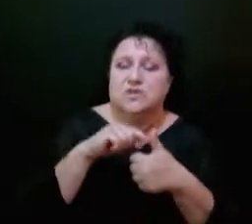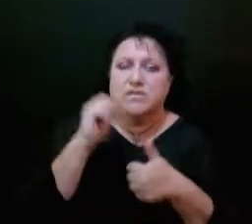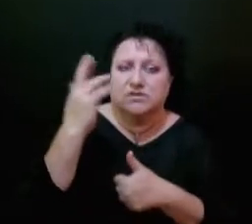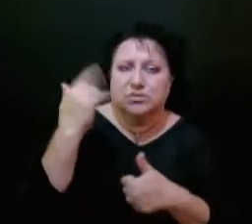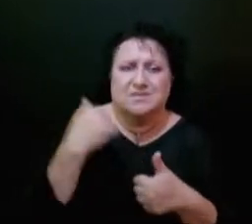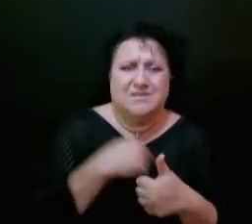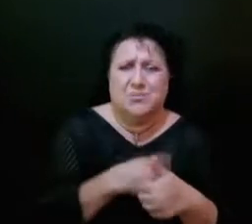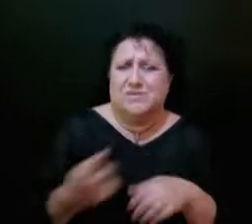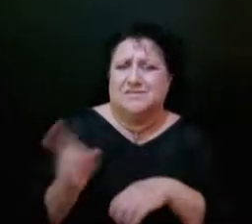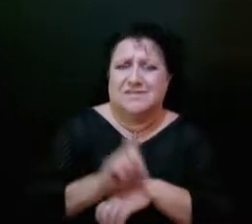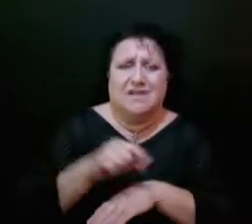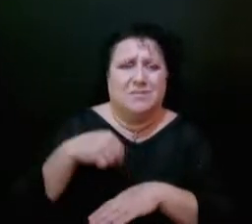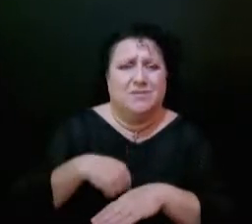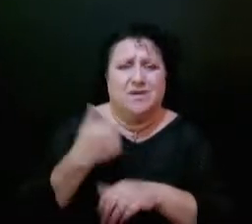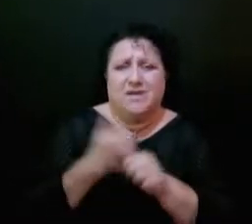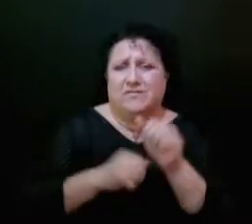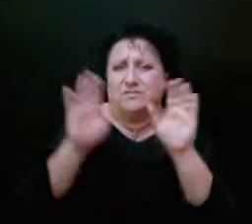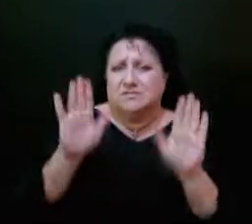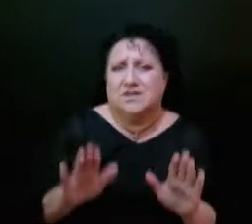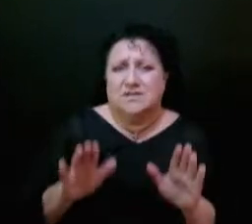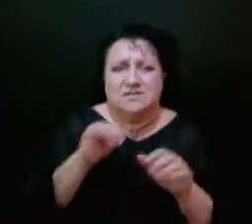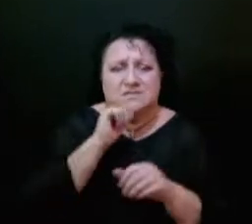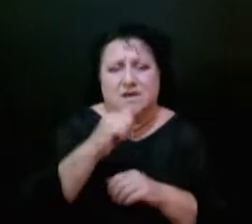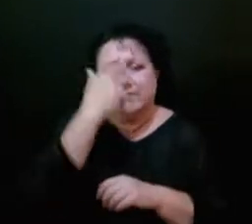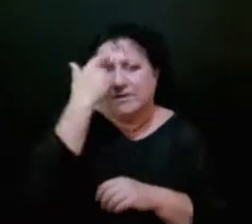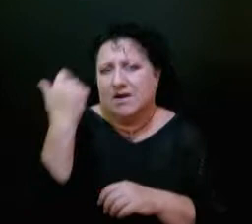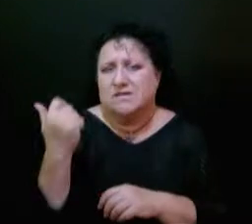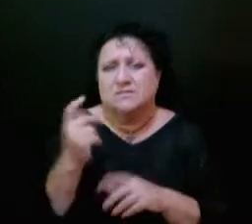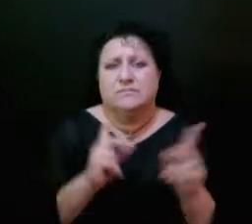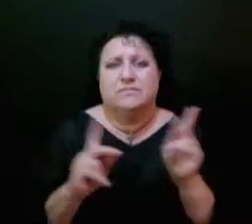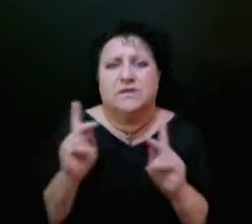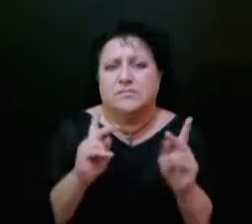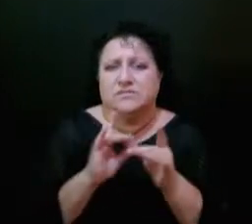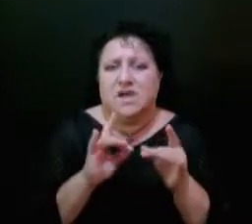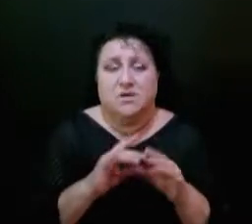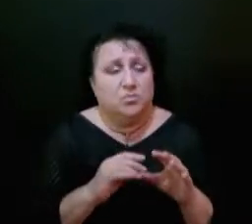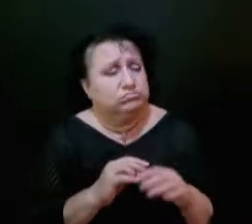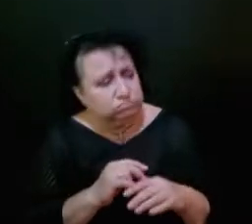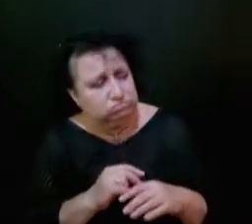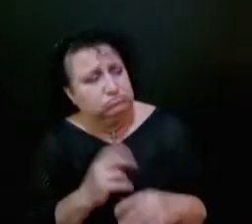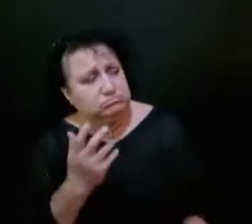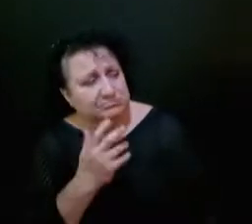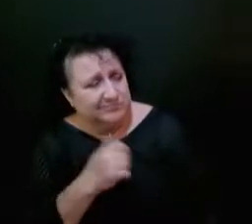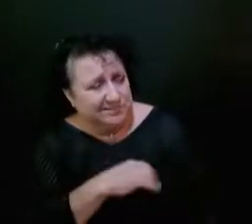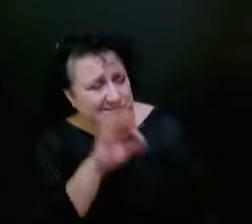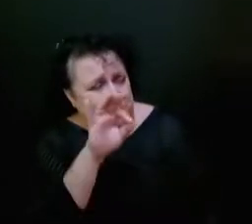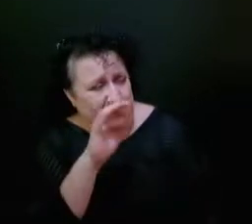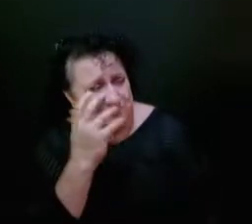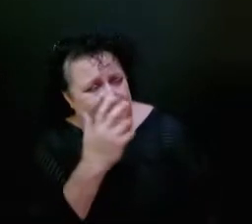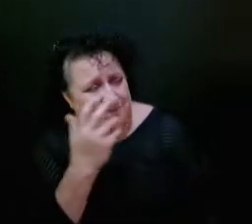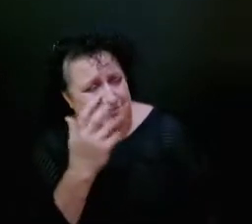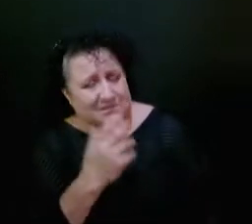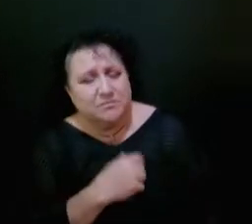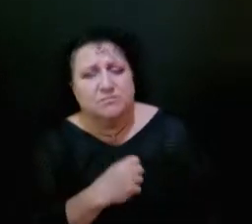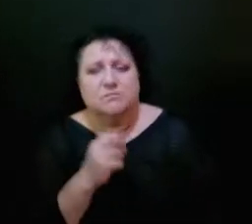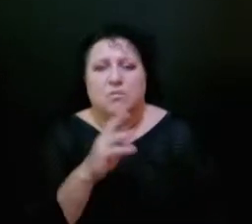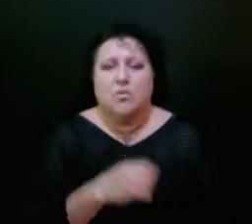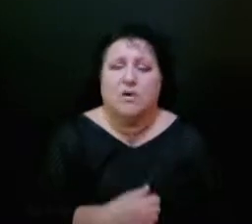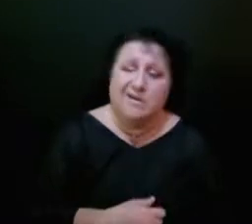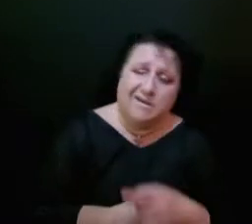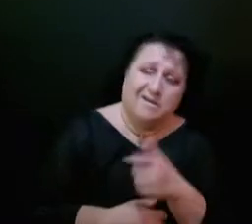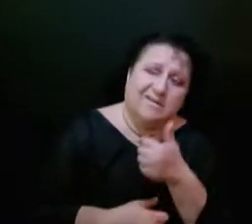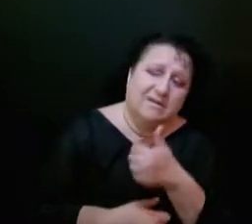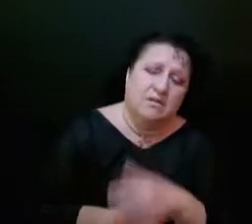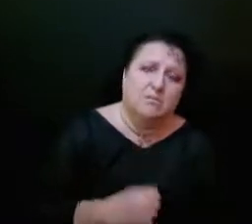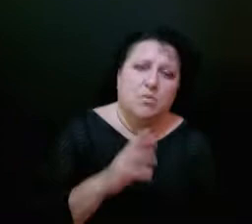here every Sunday. It is not so that folks say, oh, that was a great sermon, or oh, that wasn't a great sermon, or oh, God forbid it goes